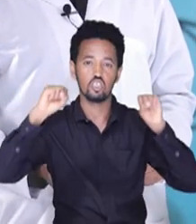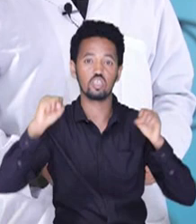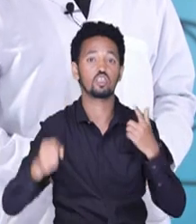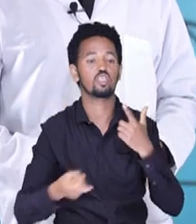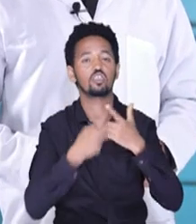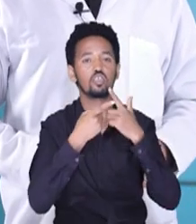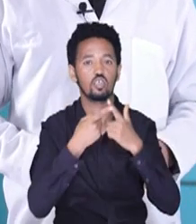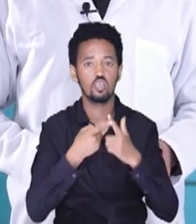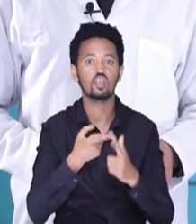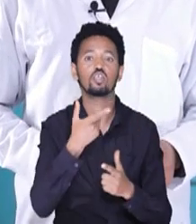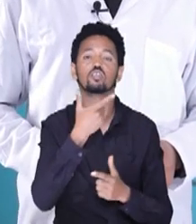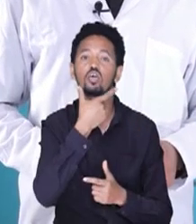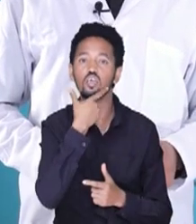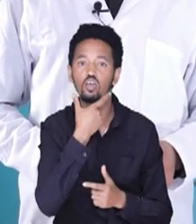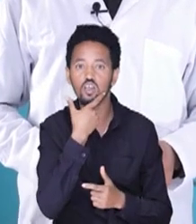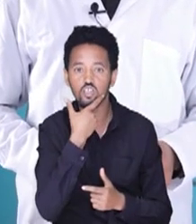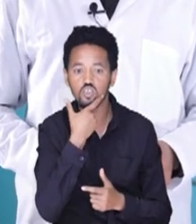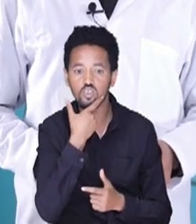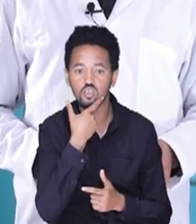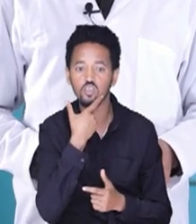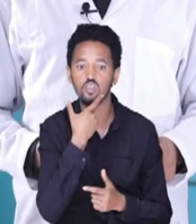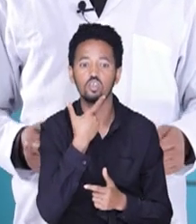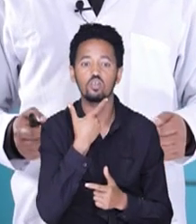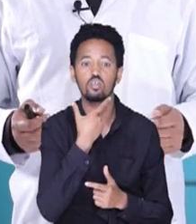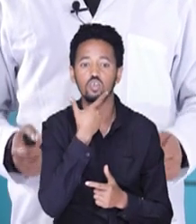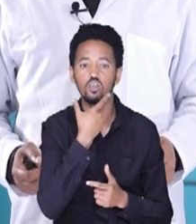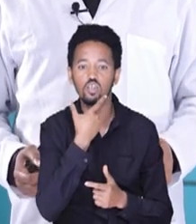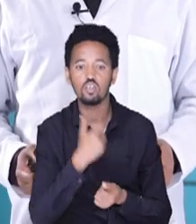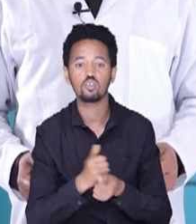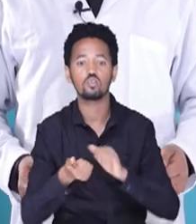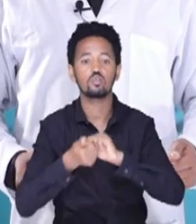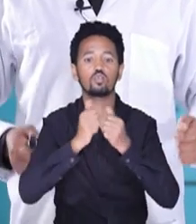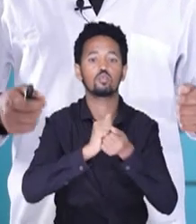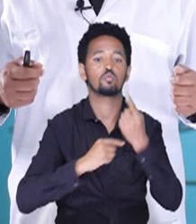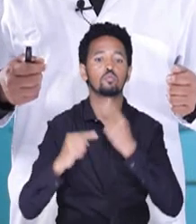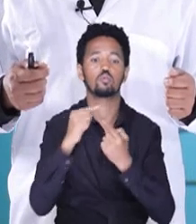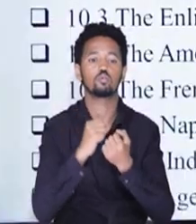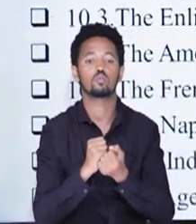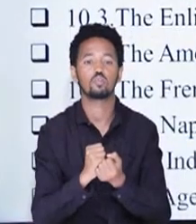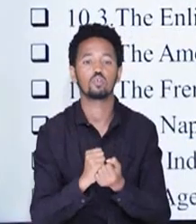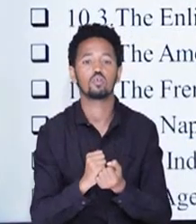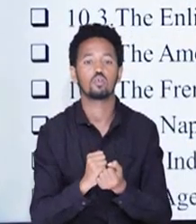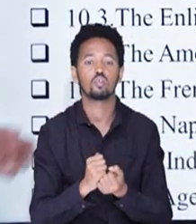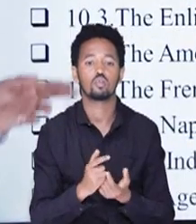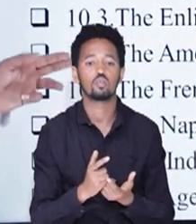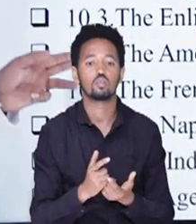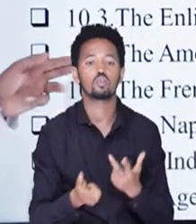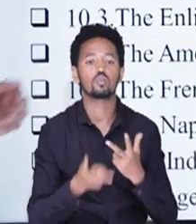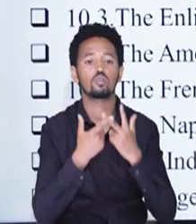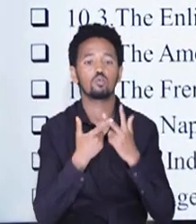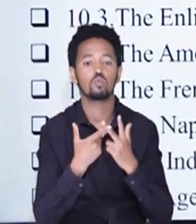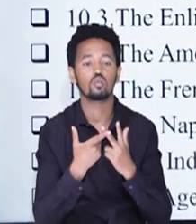Second, the English Revolution. Third one, the Enlightenment.